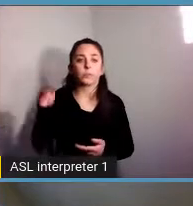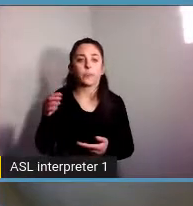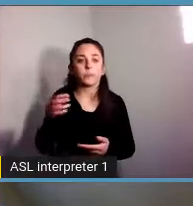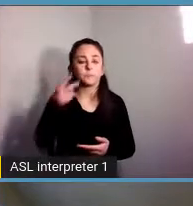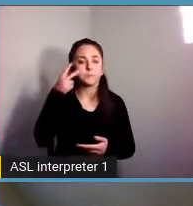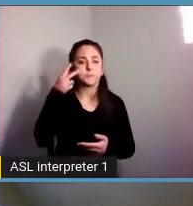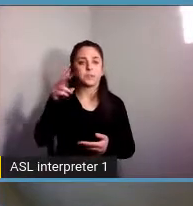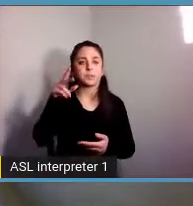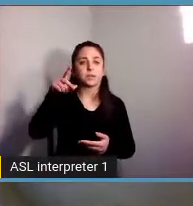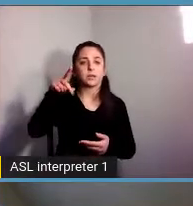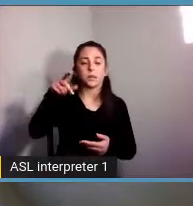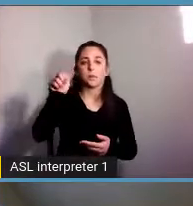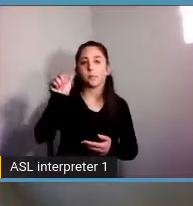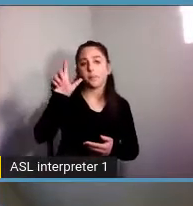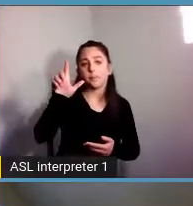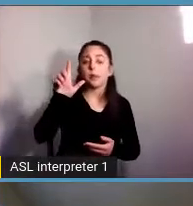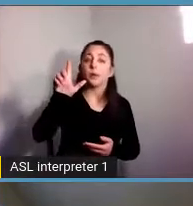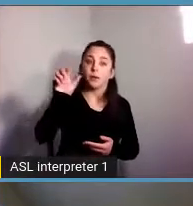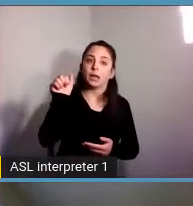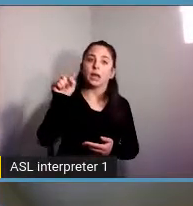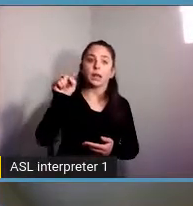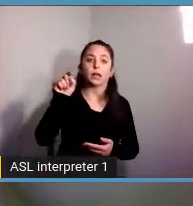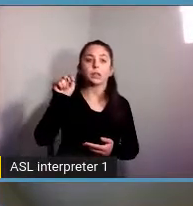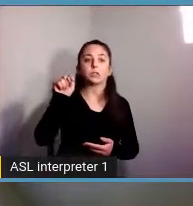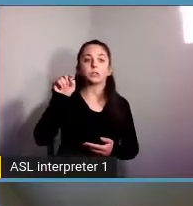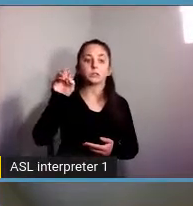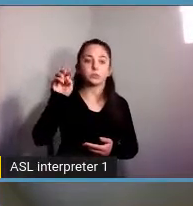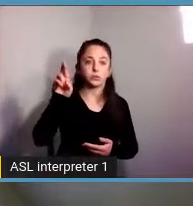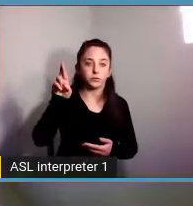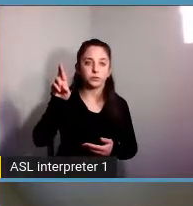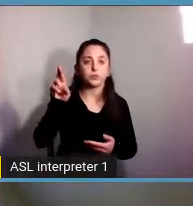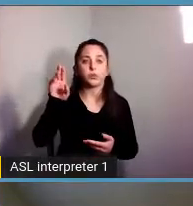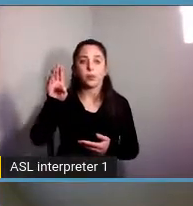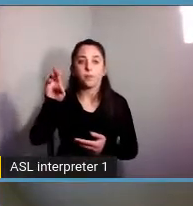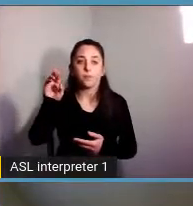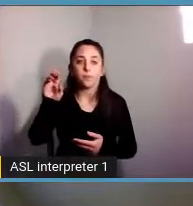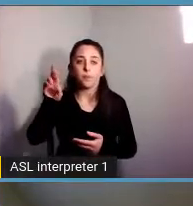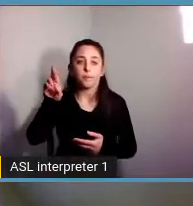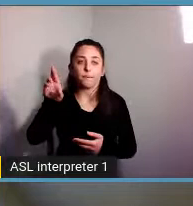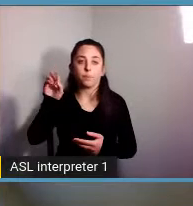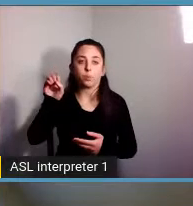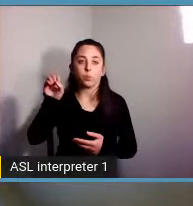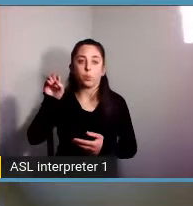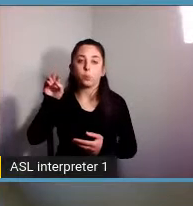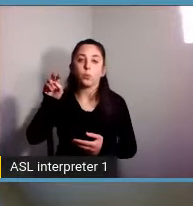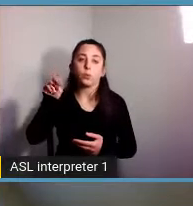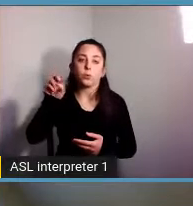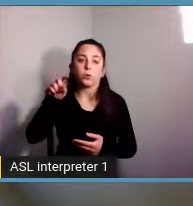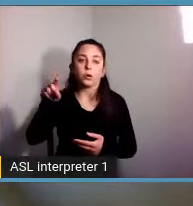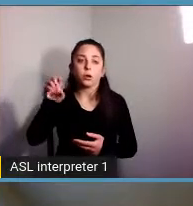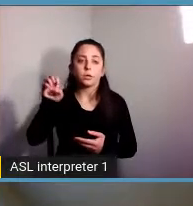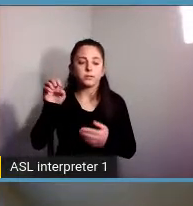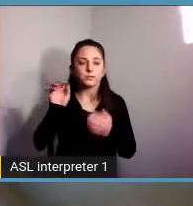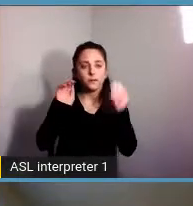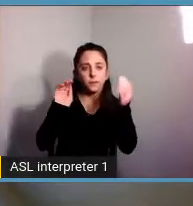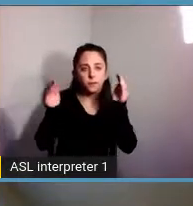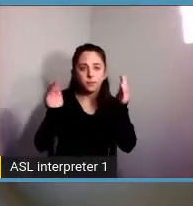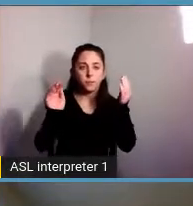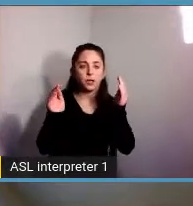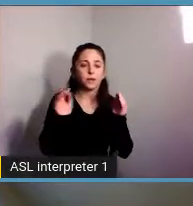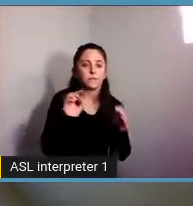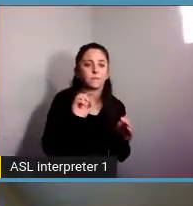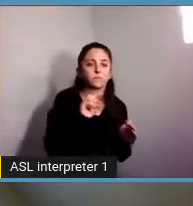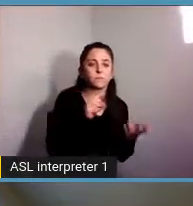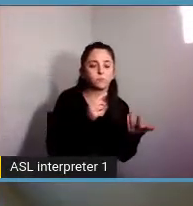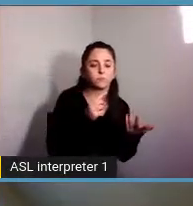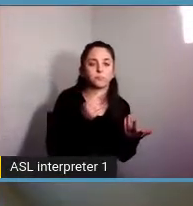the bronze, so they could try and determine some of the what came first and whether things were original,